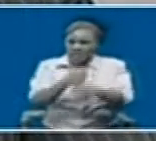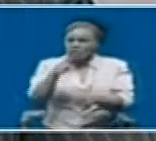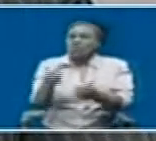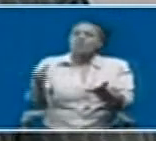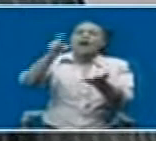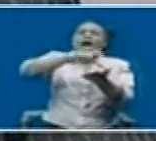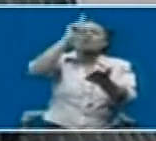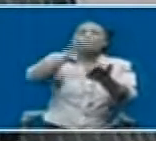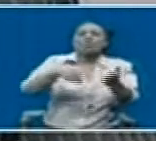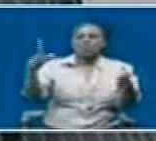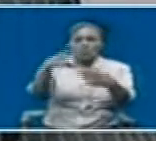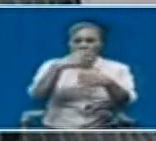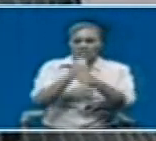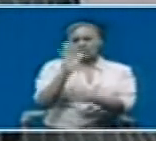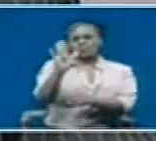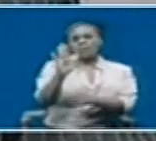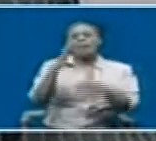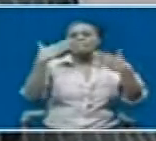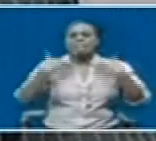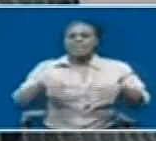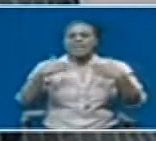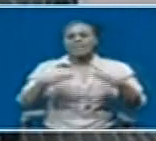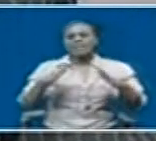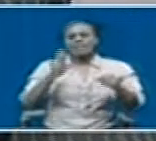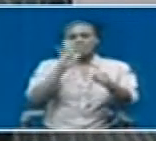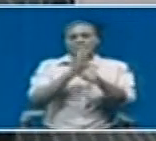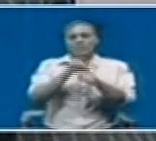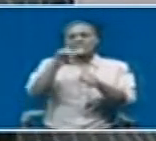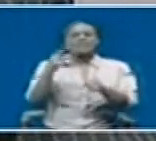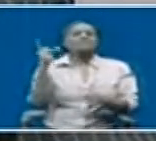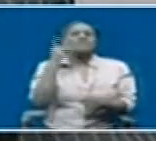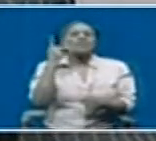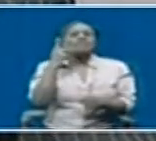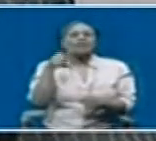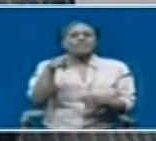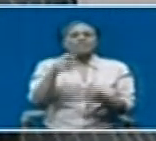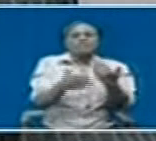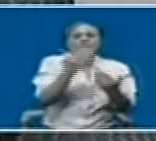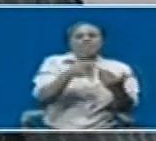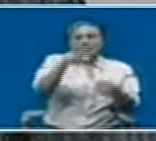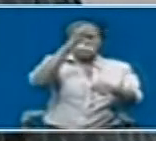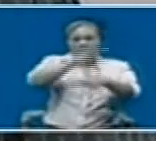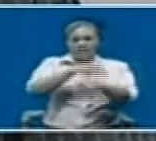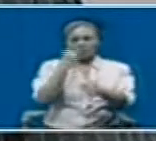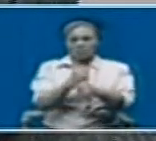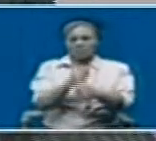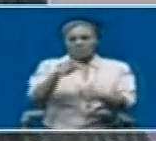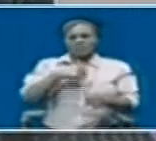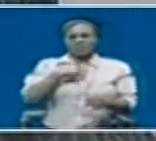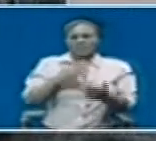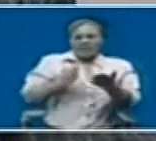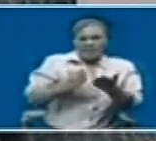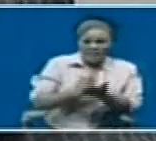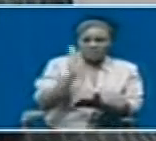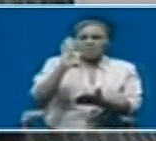add to that company? Most people think that it's a favor they are getting when they're employed. Mm-hmm. Most people feel that it's a right